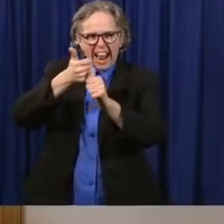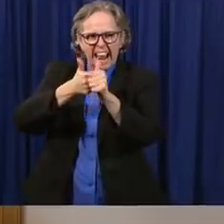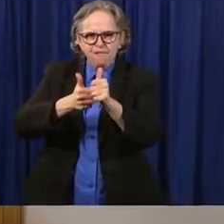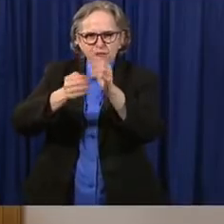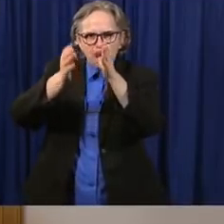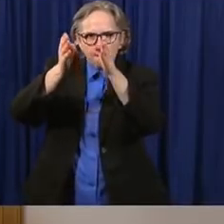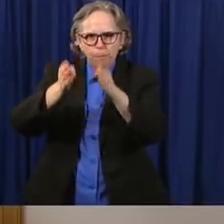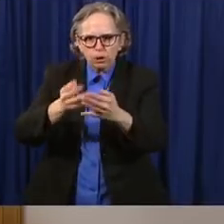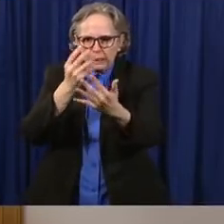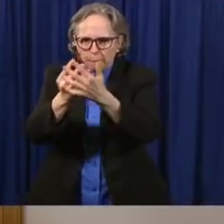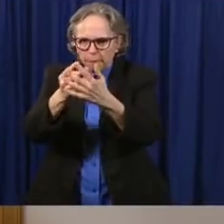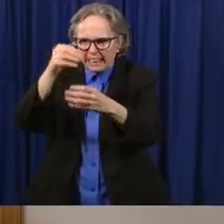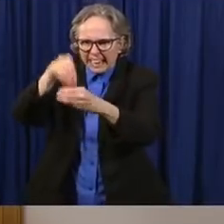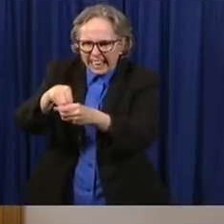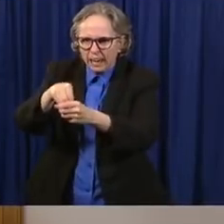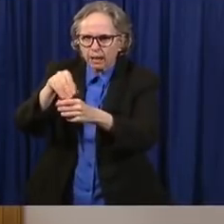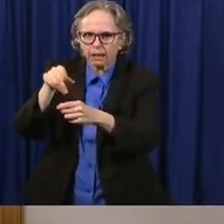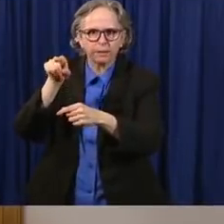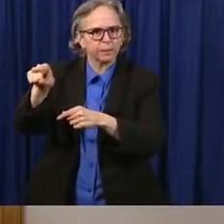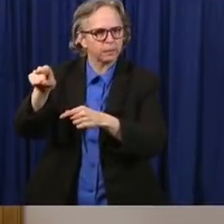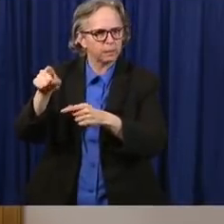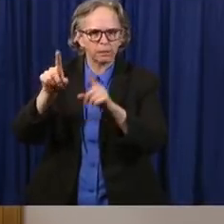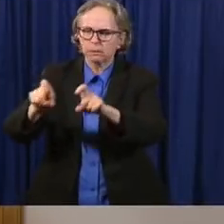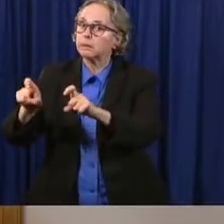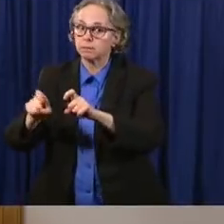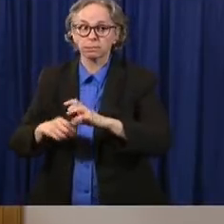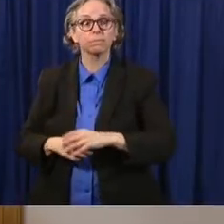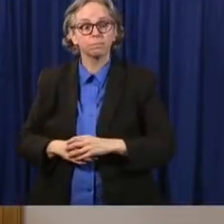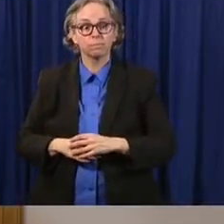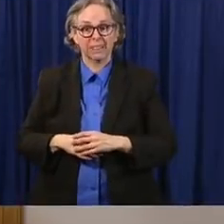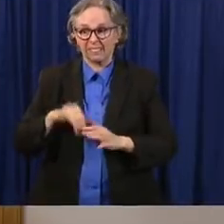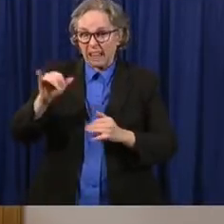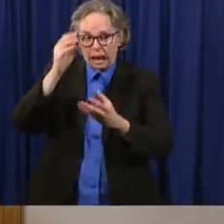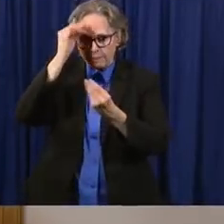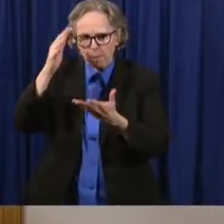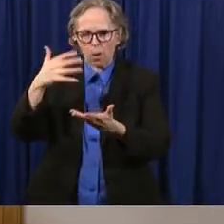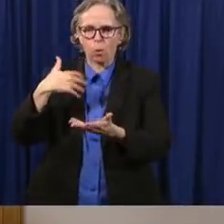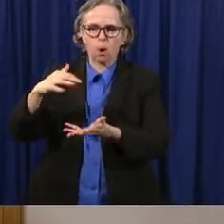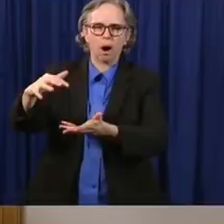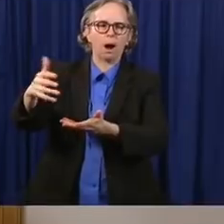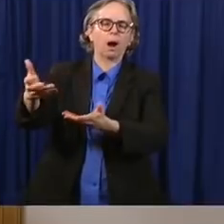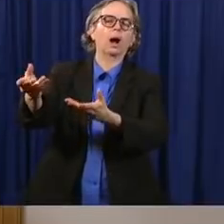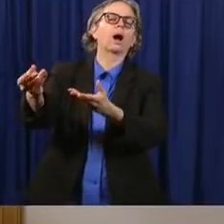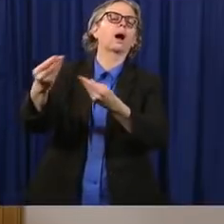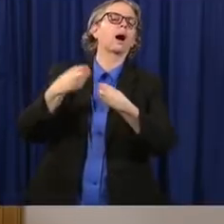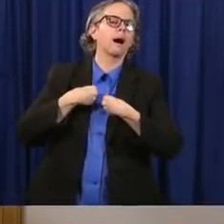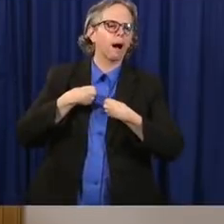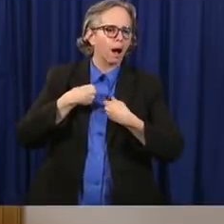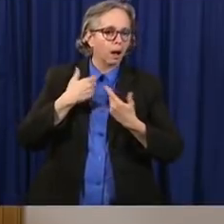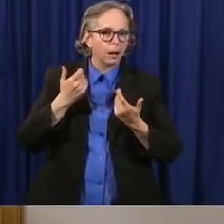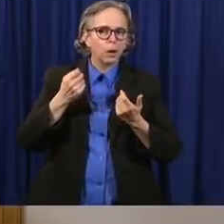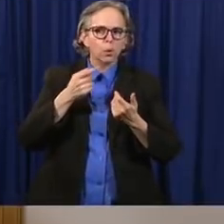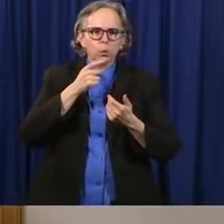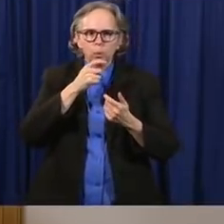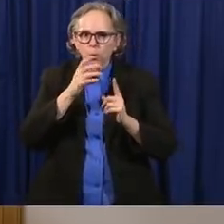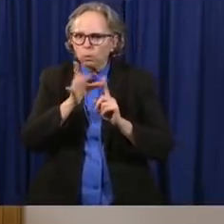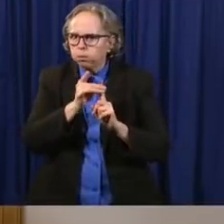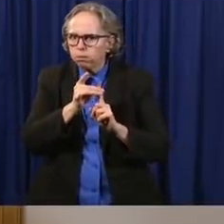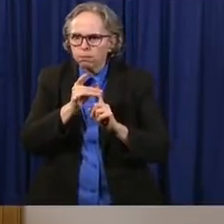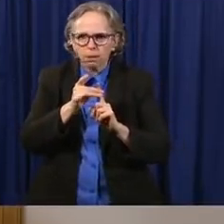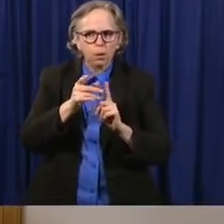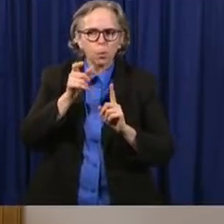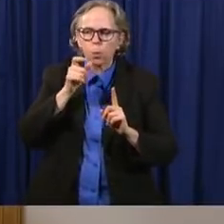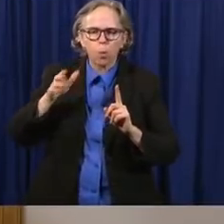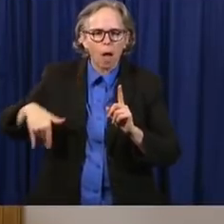and that will much better able to determine who has it, who doesn't have it, how to segregate them, and